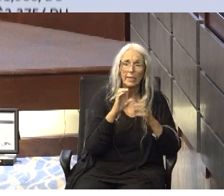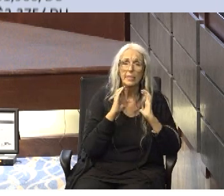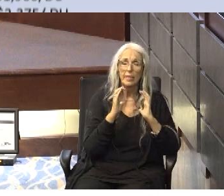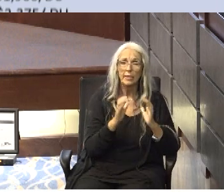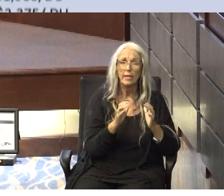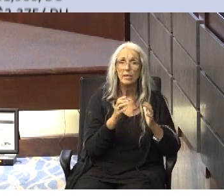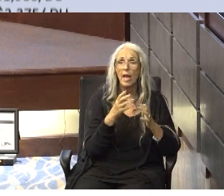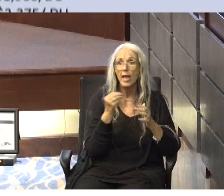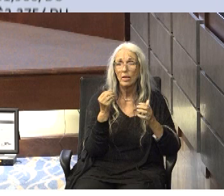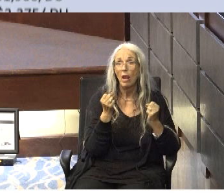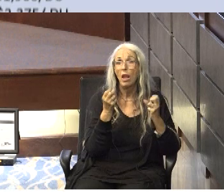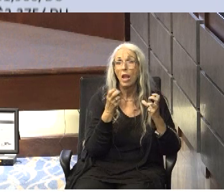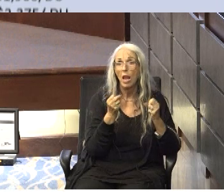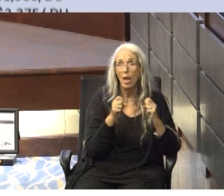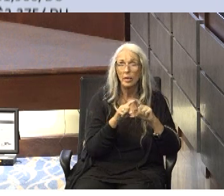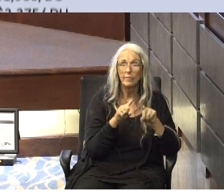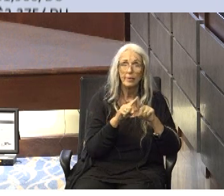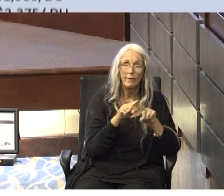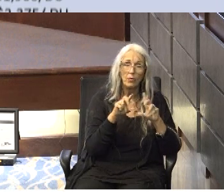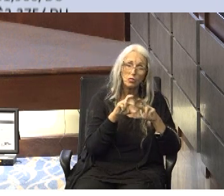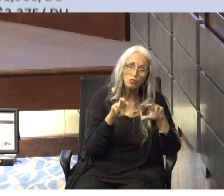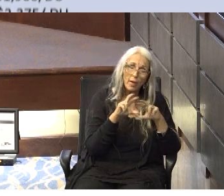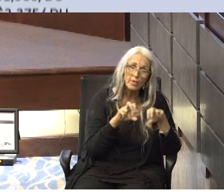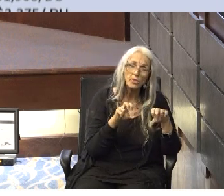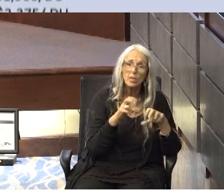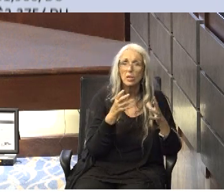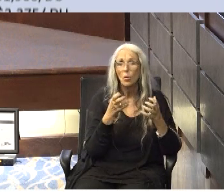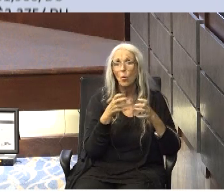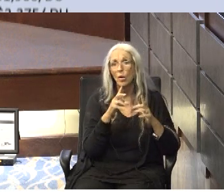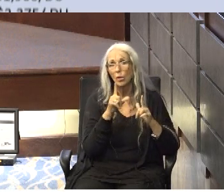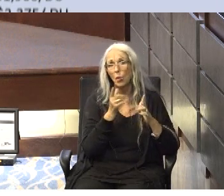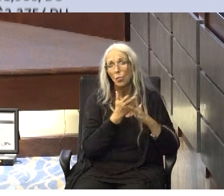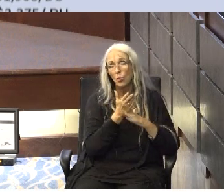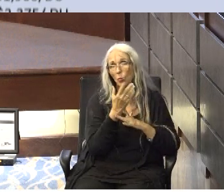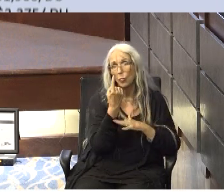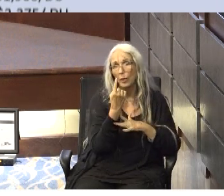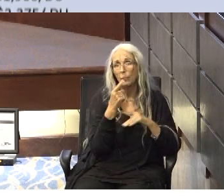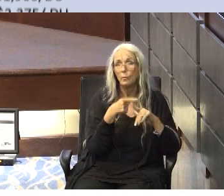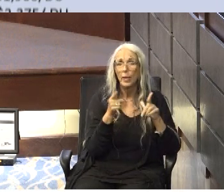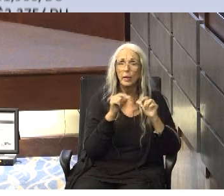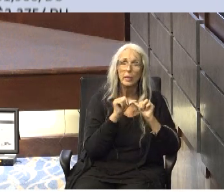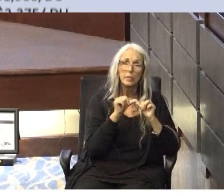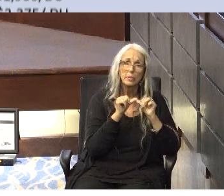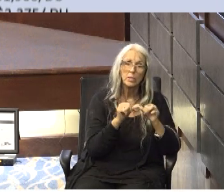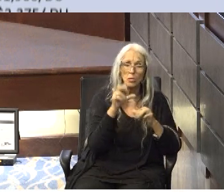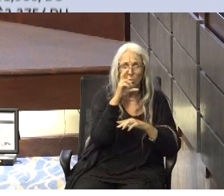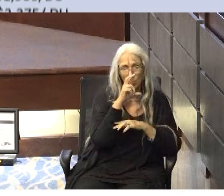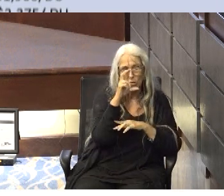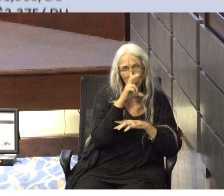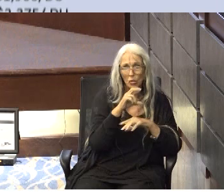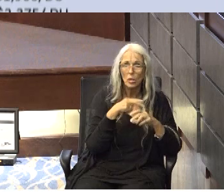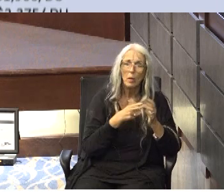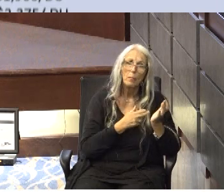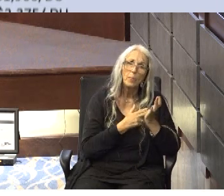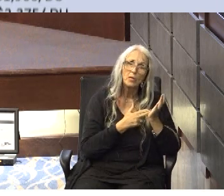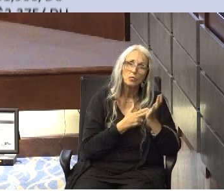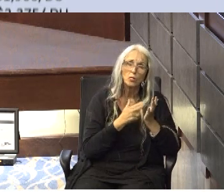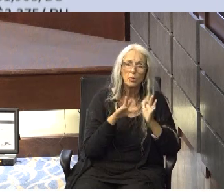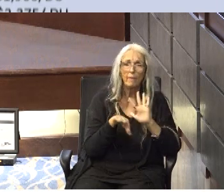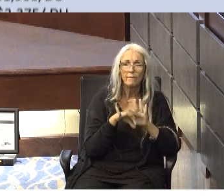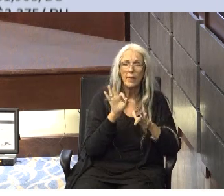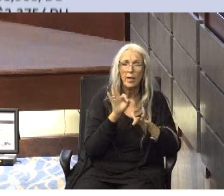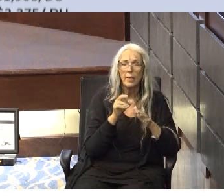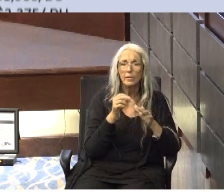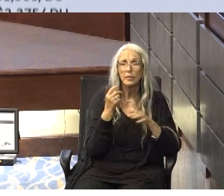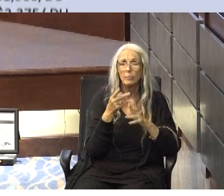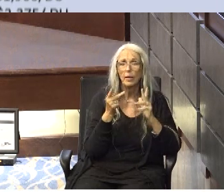So there's a lot of different strategies here, and don't want to go through one, but it is something that we're continuing to research to make sure we find a spot that's not